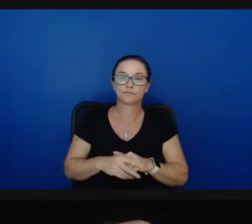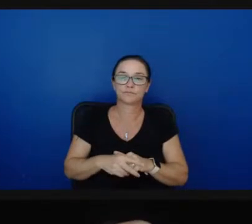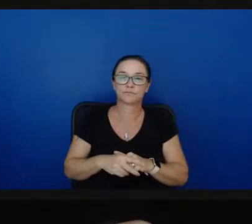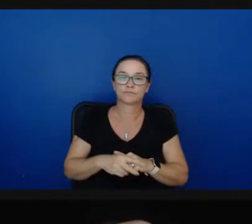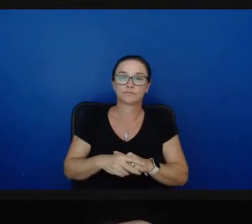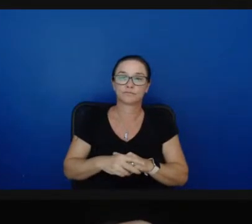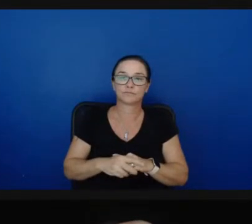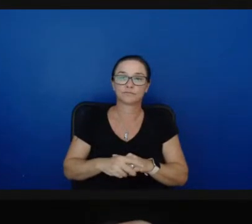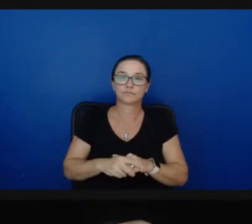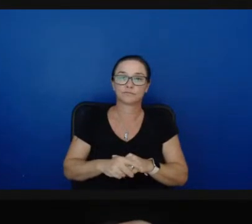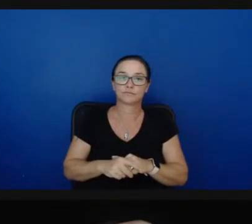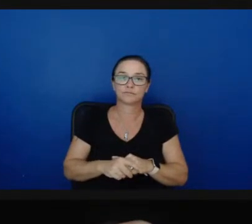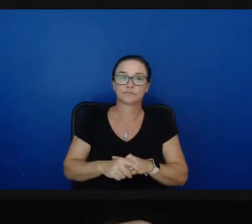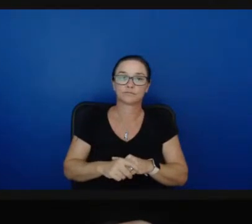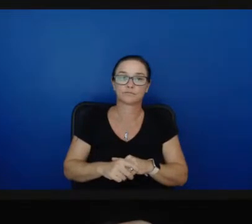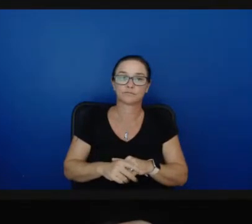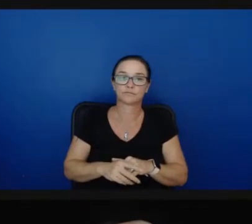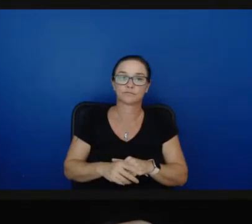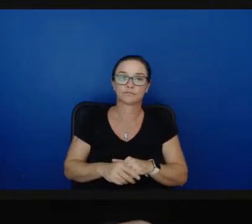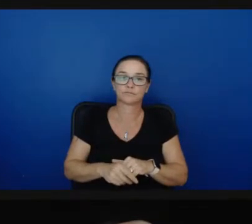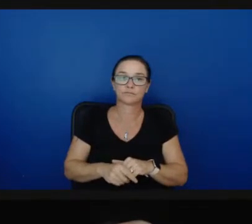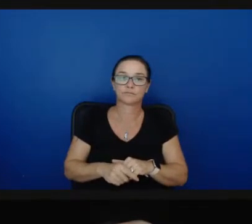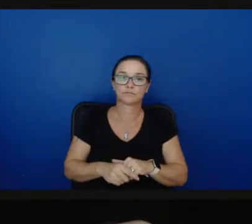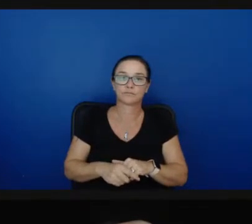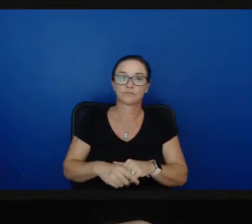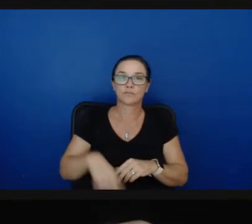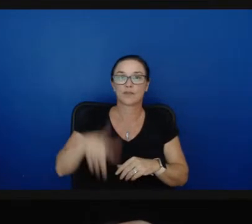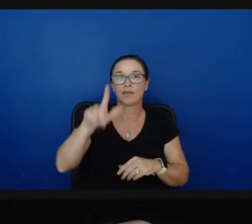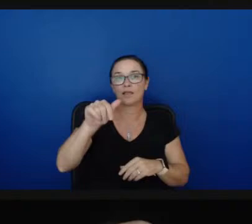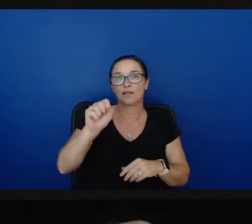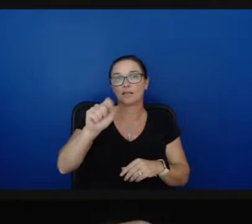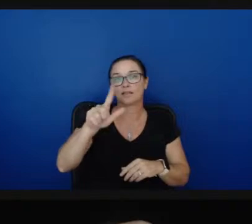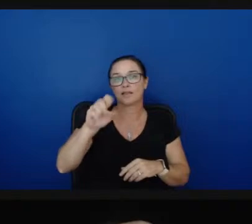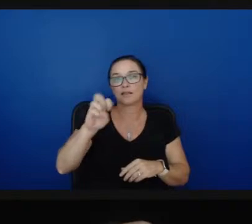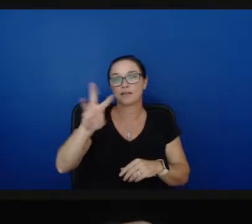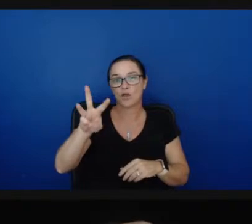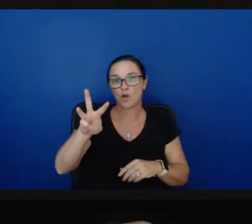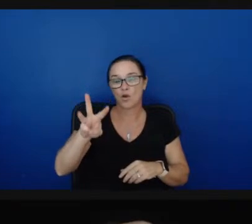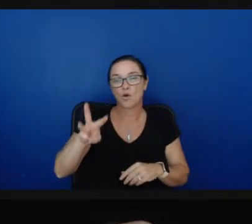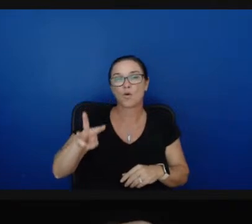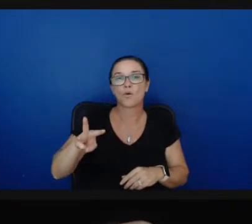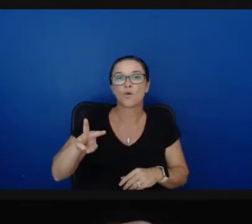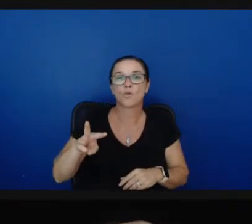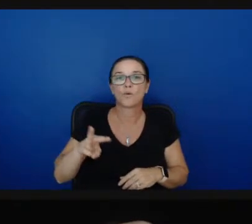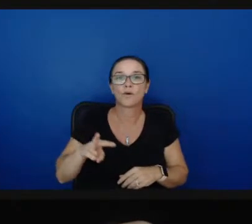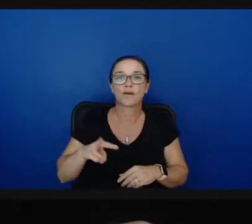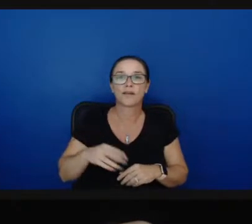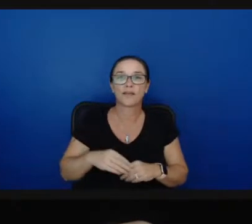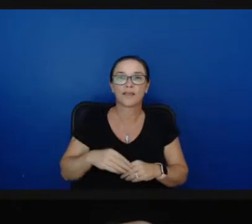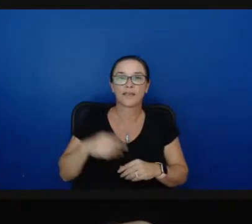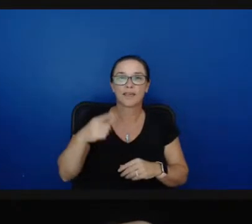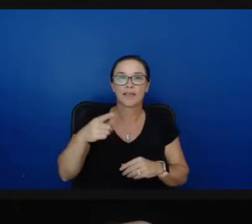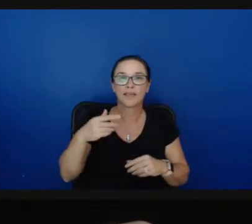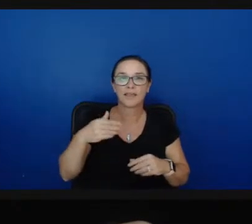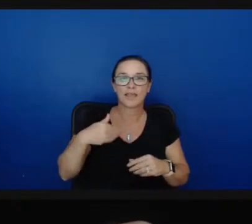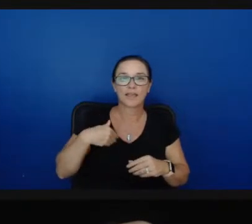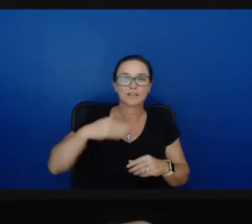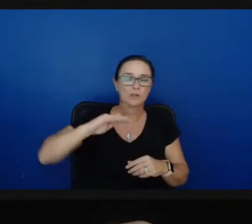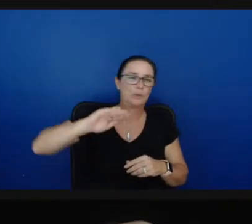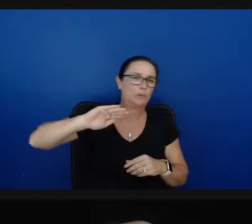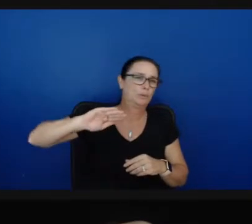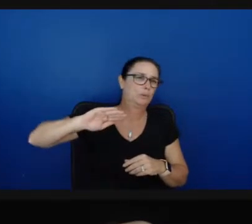Yeah, there's Laszlo. It's very subtle here. Hand blocking the